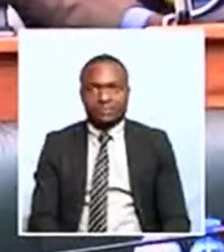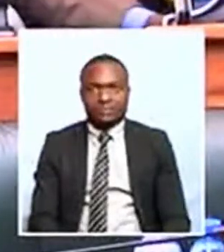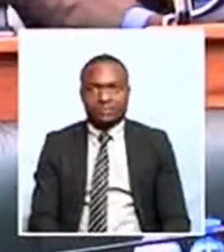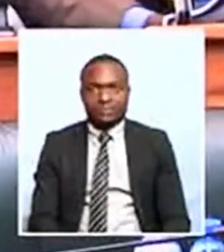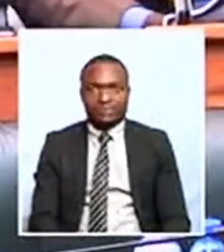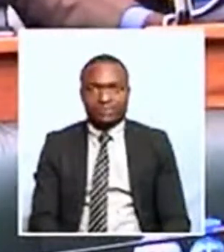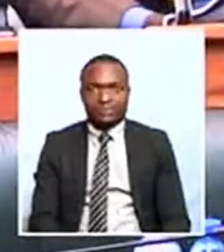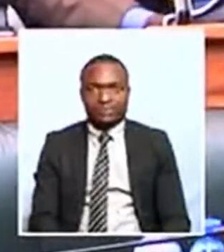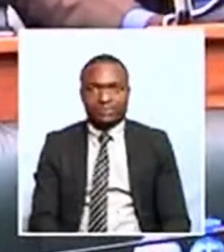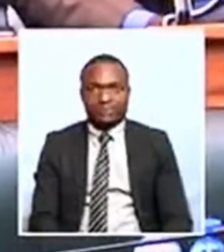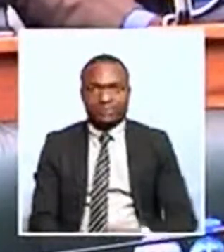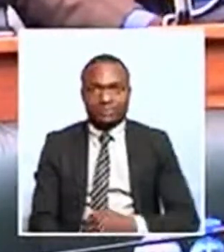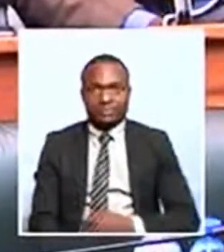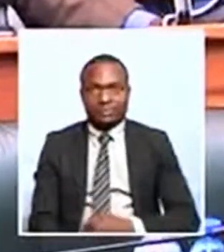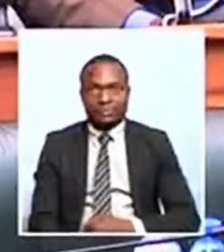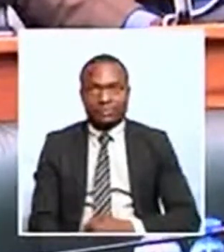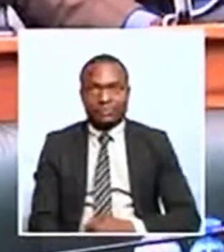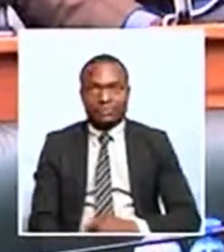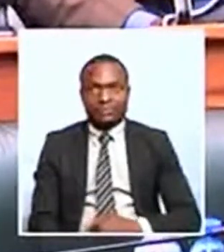What's happening?